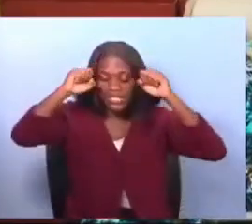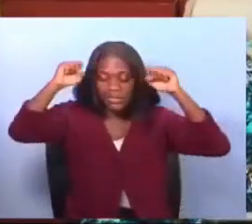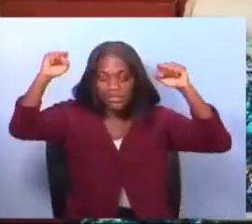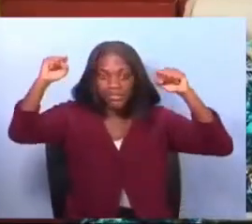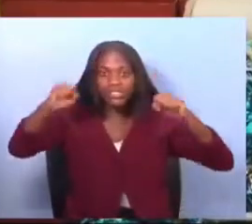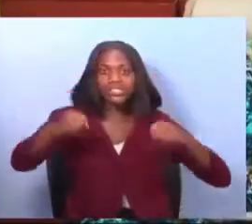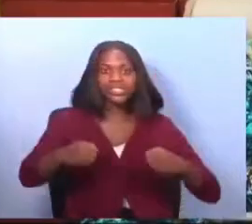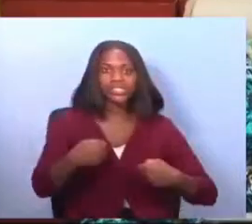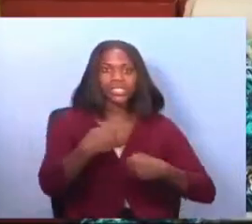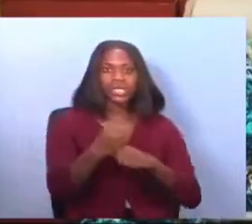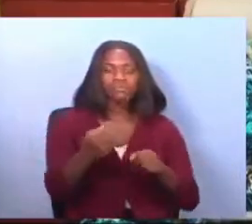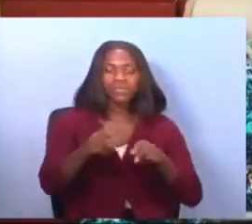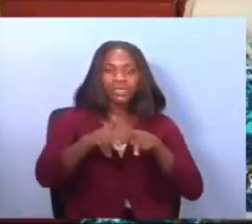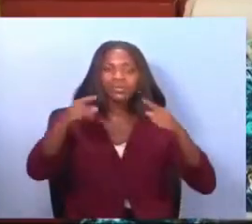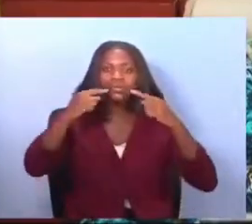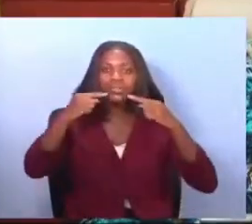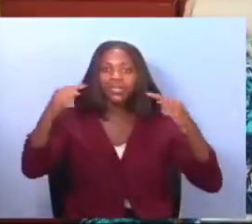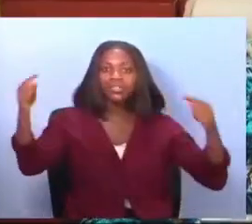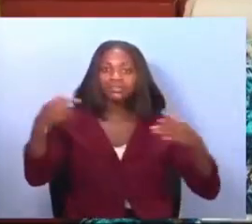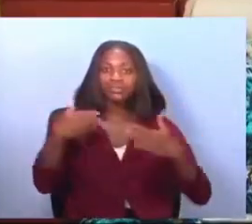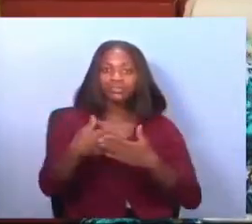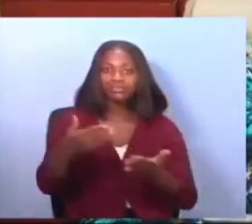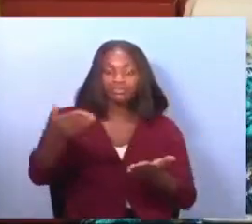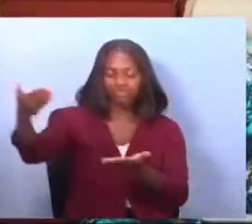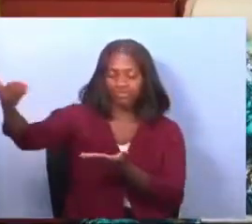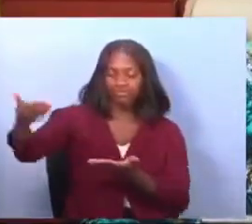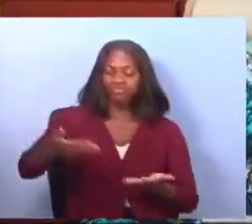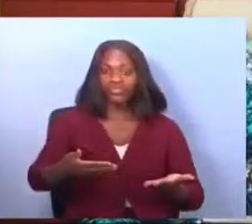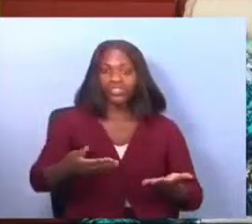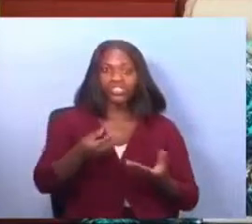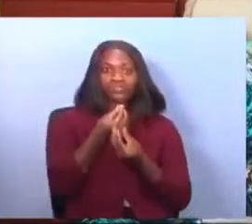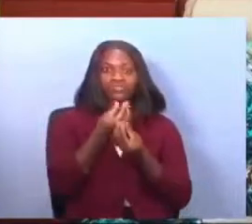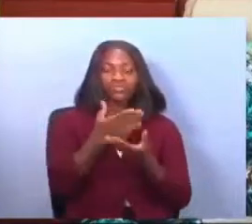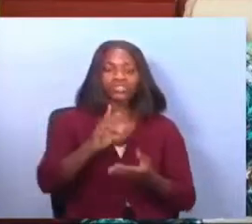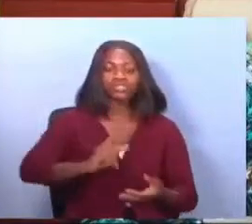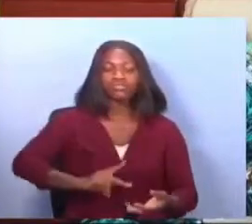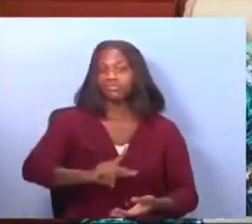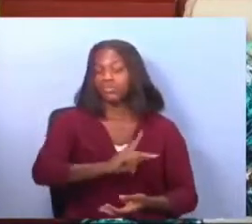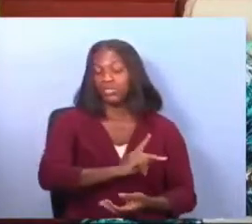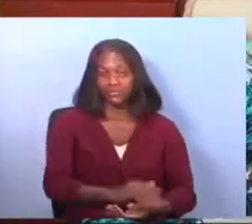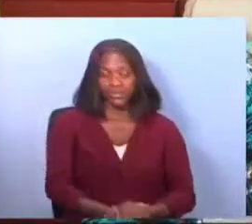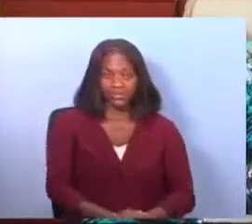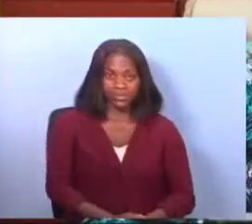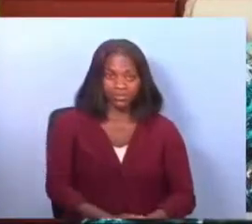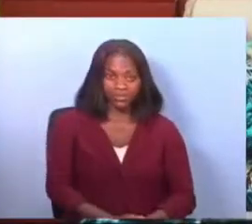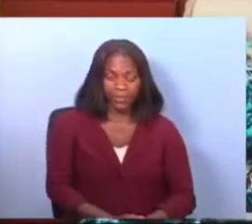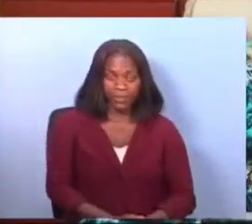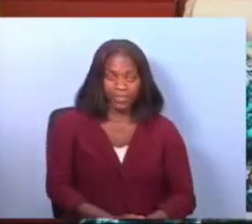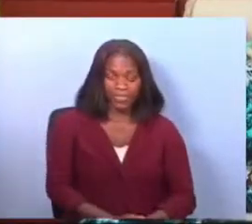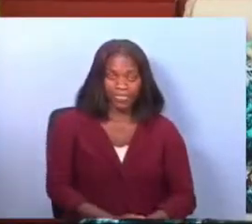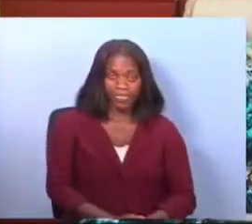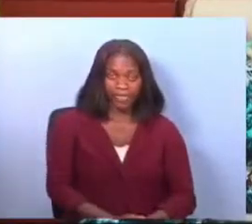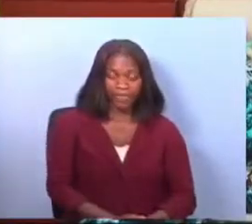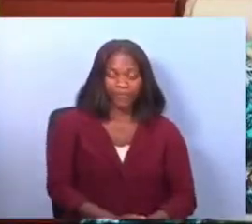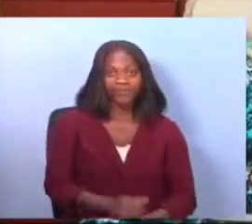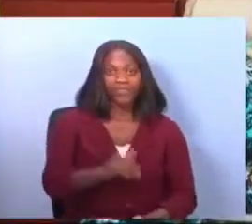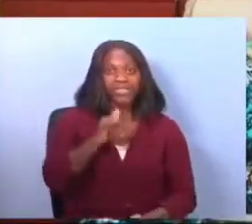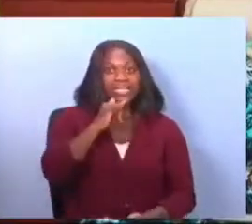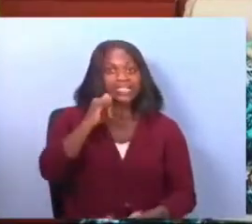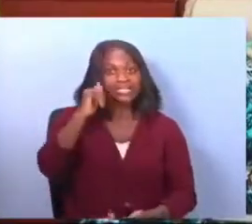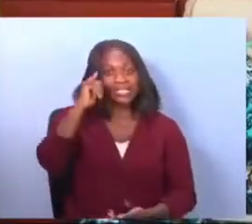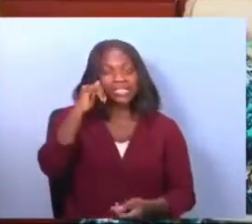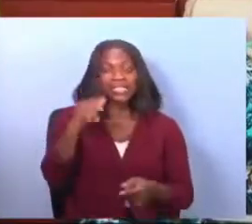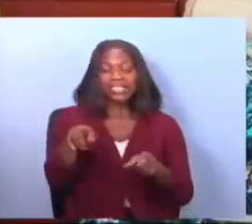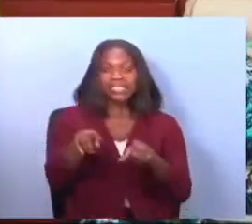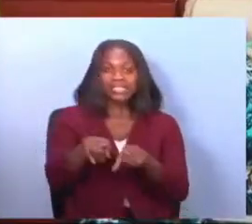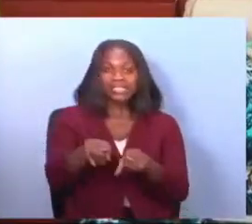announcements before relating the information to Parliament. In any case, yesterday the same minority leader